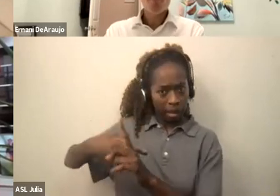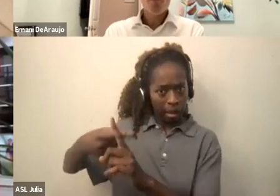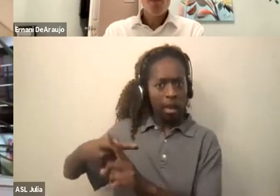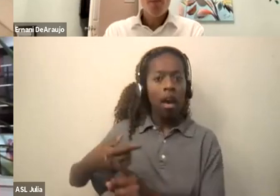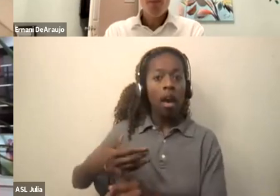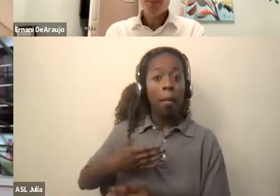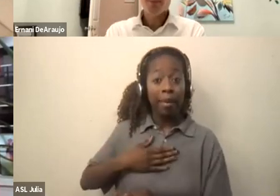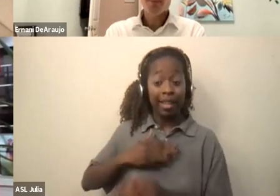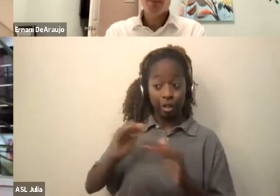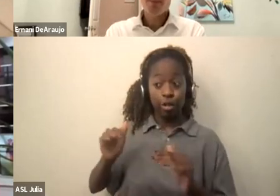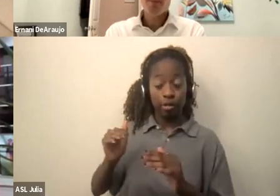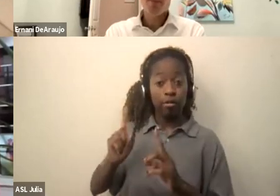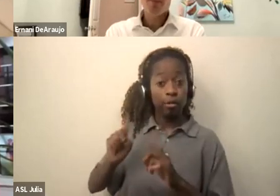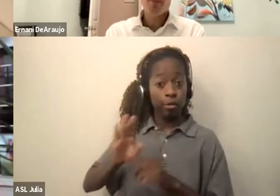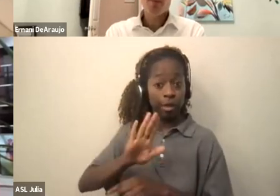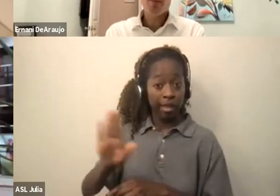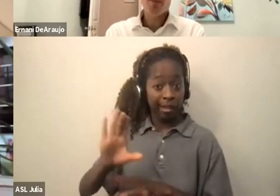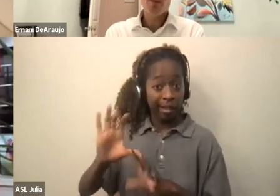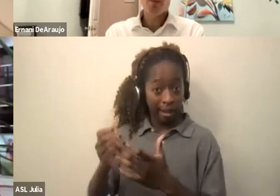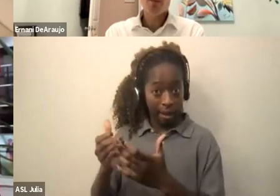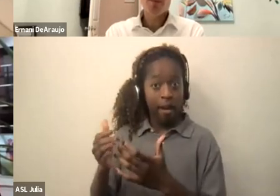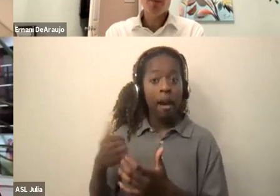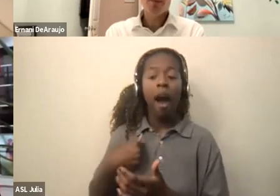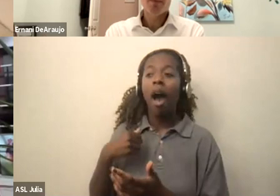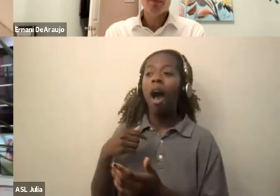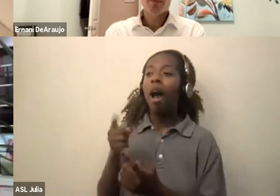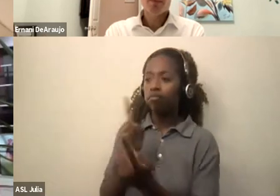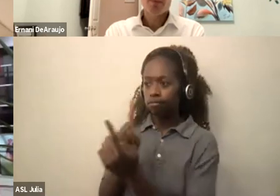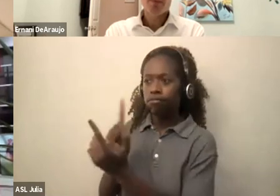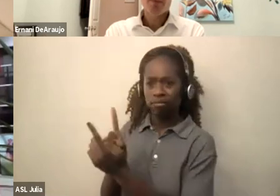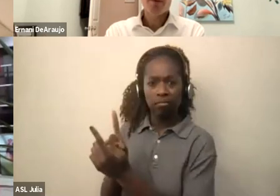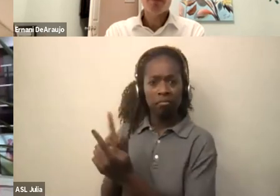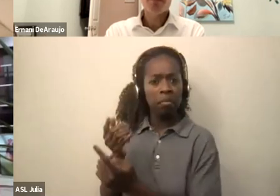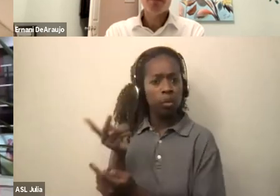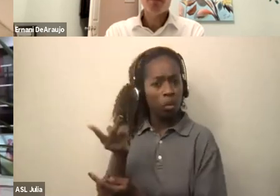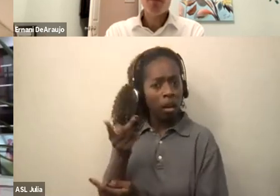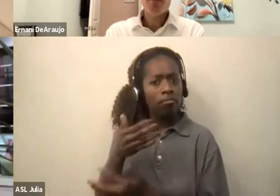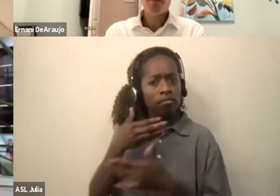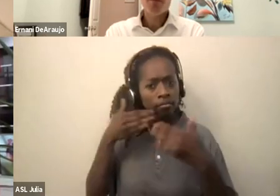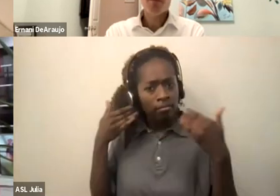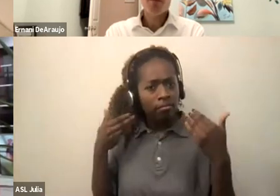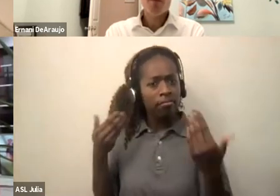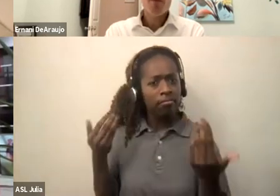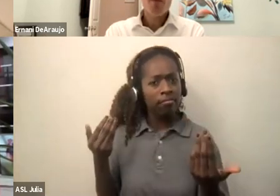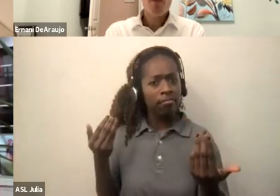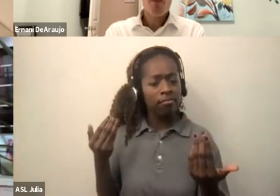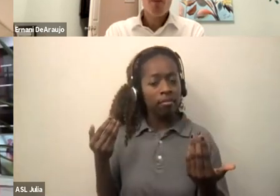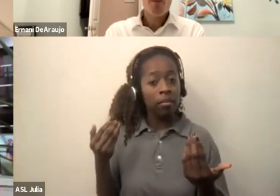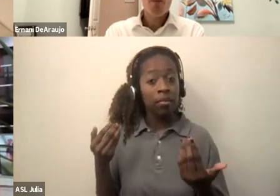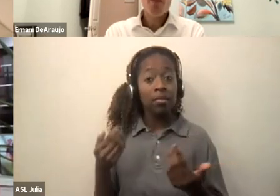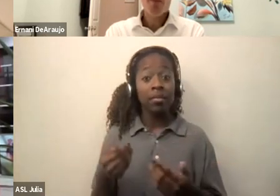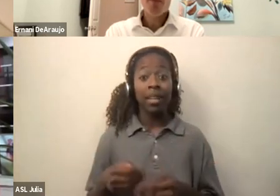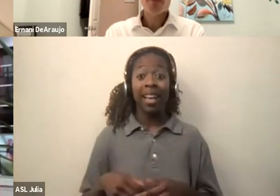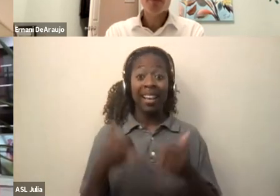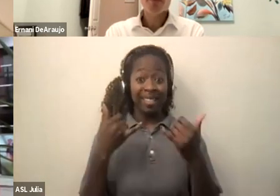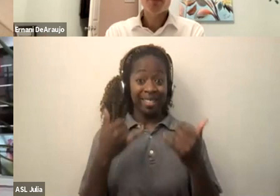attend um in person school and both of them were very welcoming and warming whereas the teacher leader that we